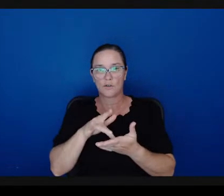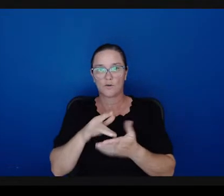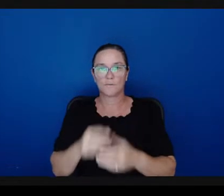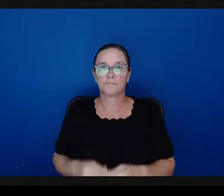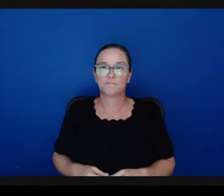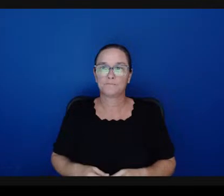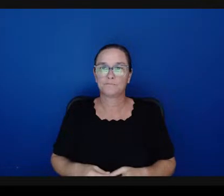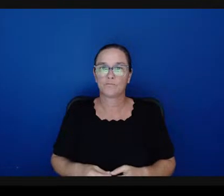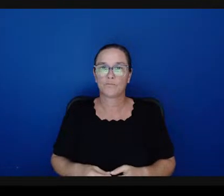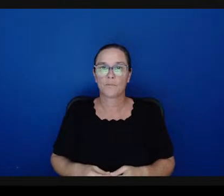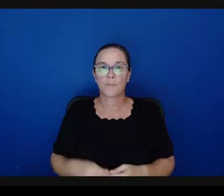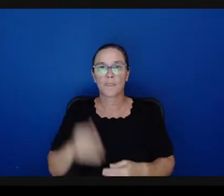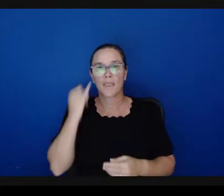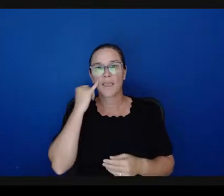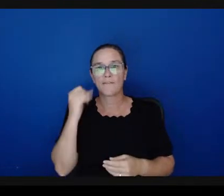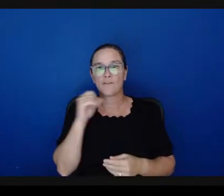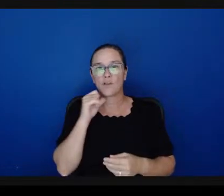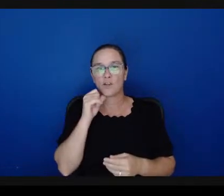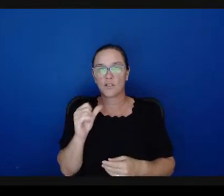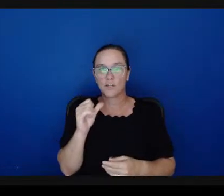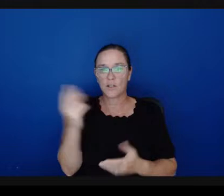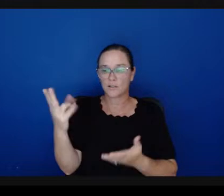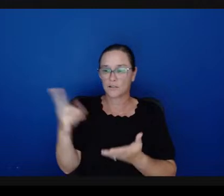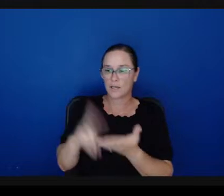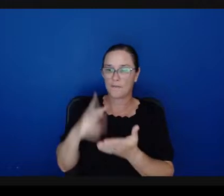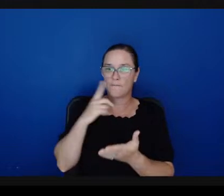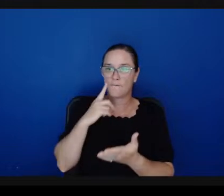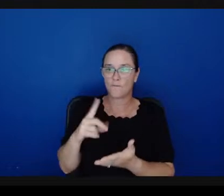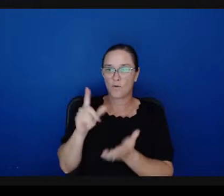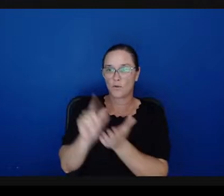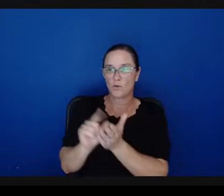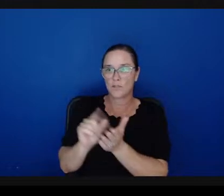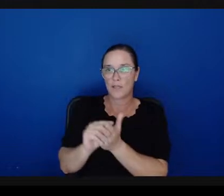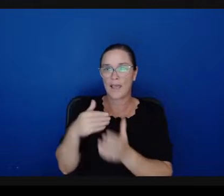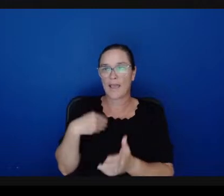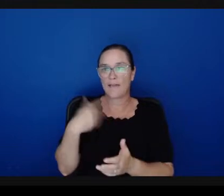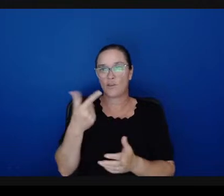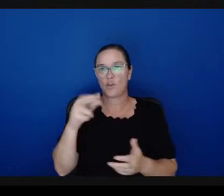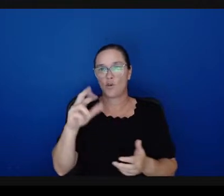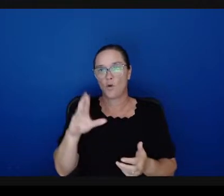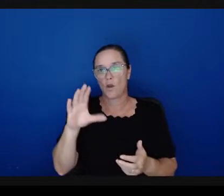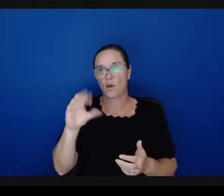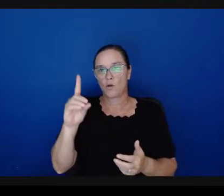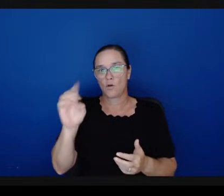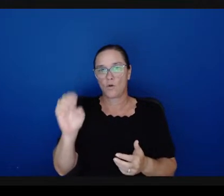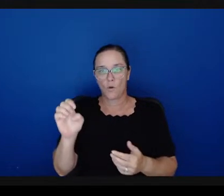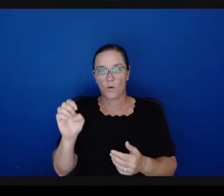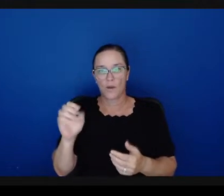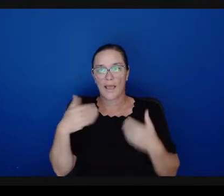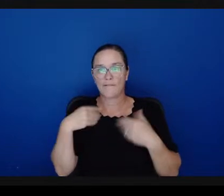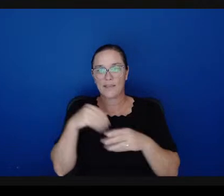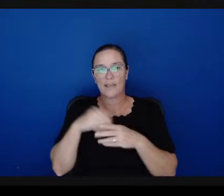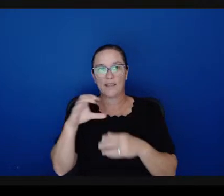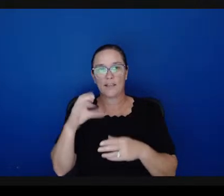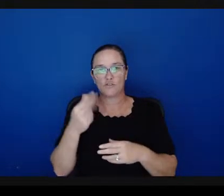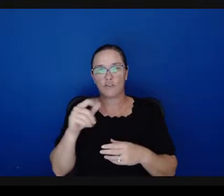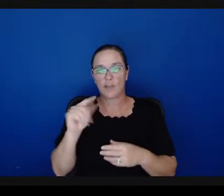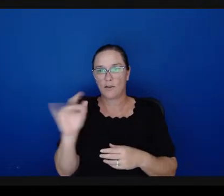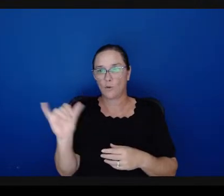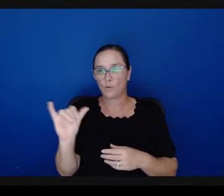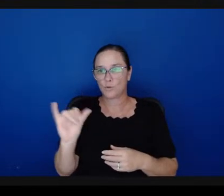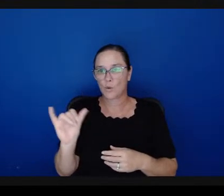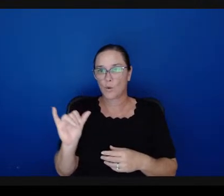And if you're not subscribed to our newsletter, there is the QR code. I also have it in the chat. You can scroll up and find that in there.